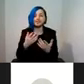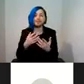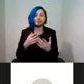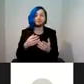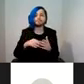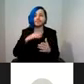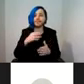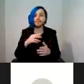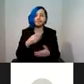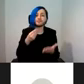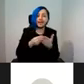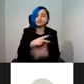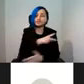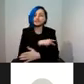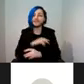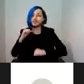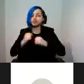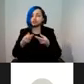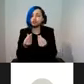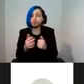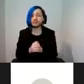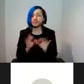And that's the final of that.